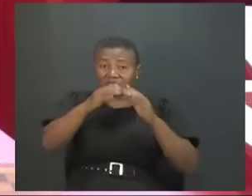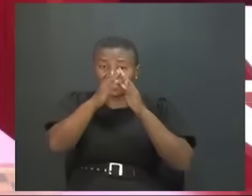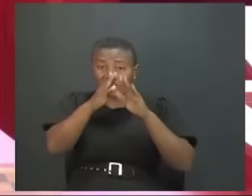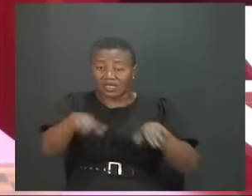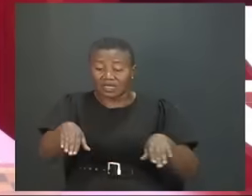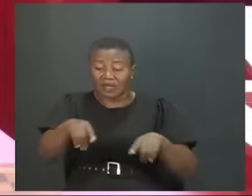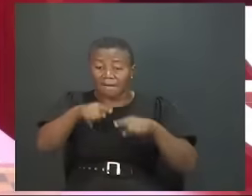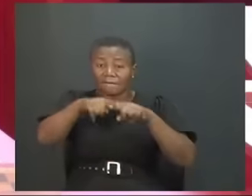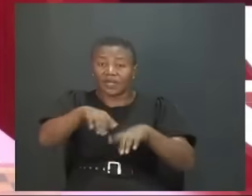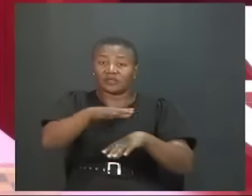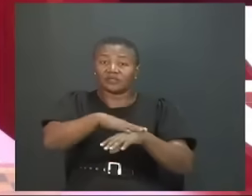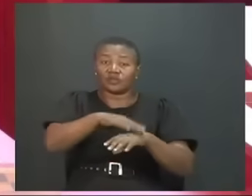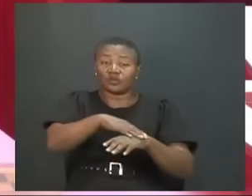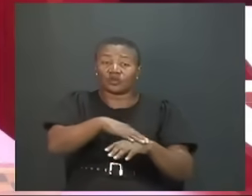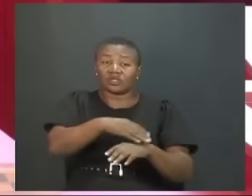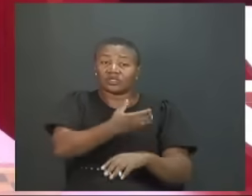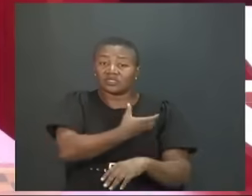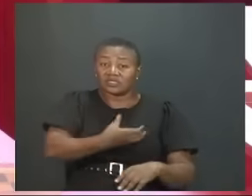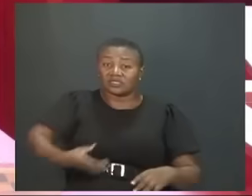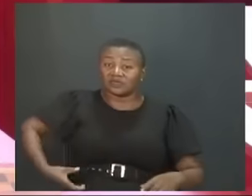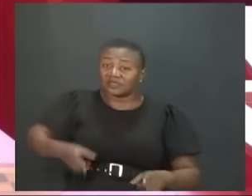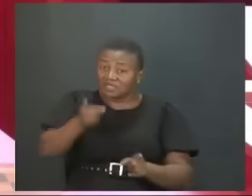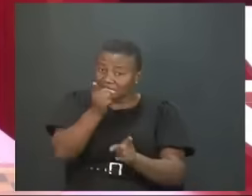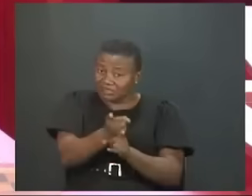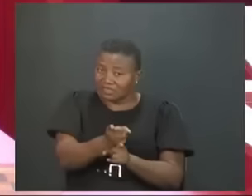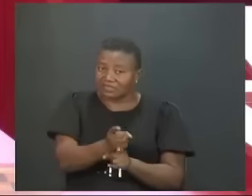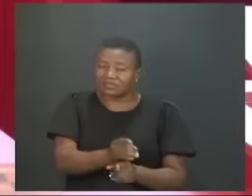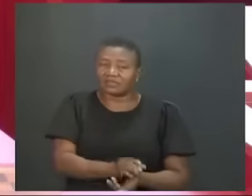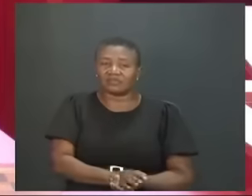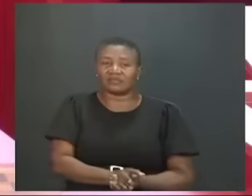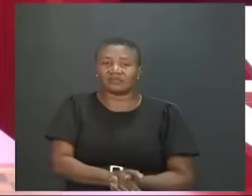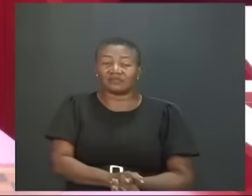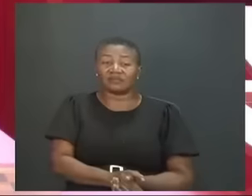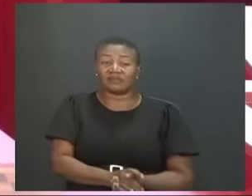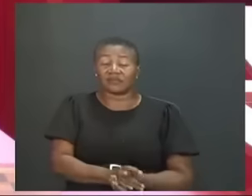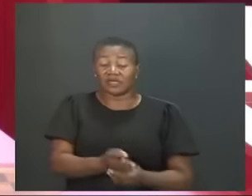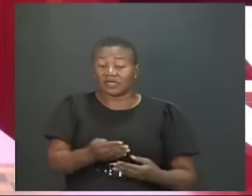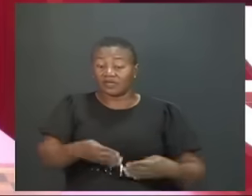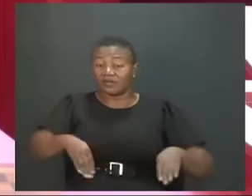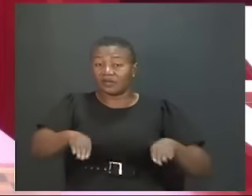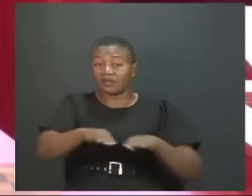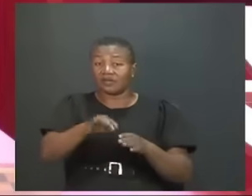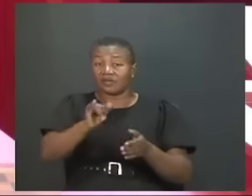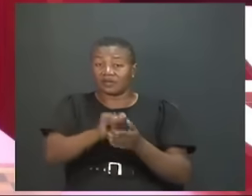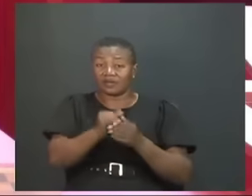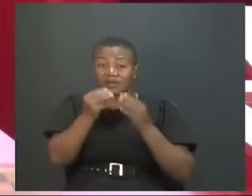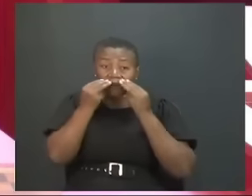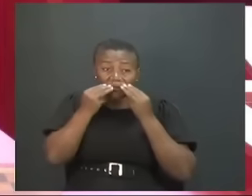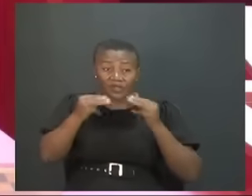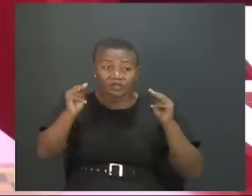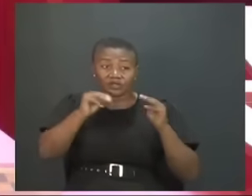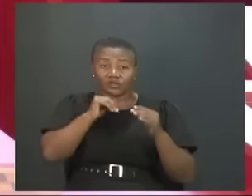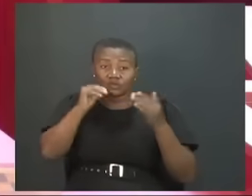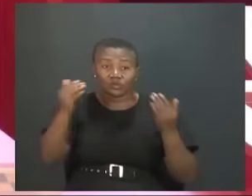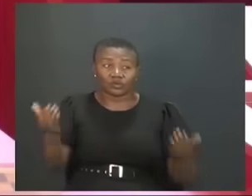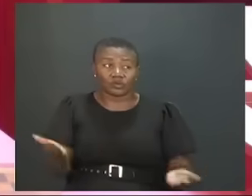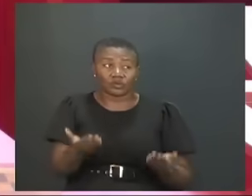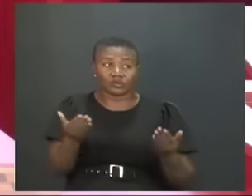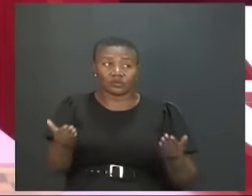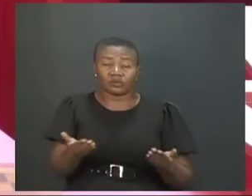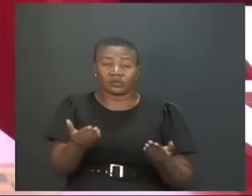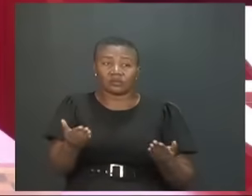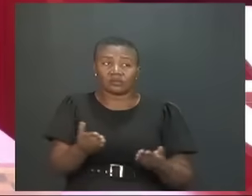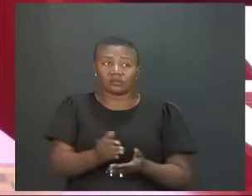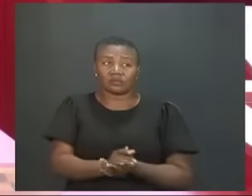Justice. So even though that motion is not properly before this House, and what is before this